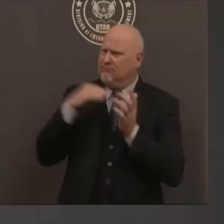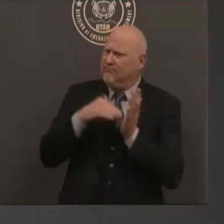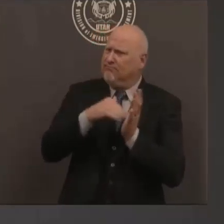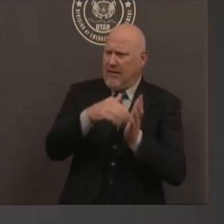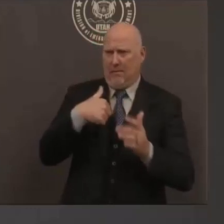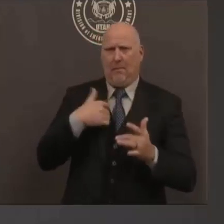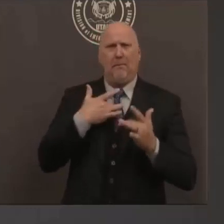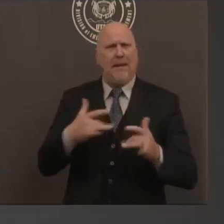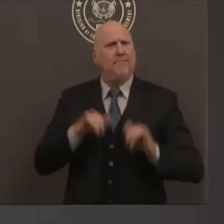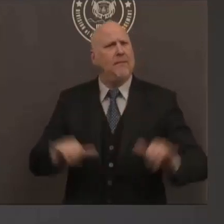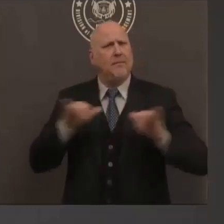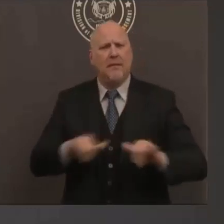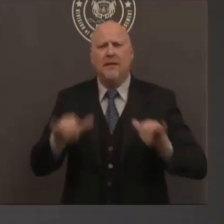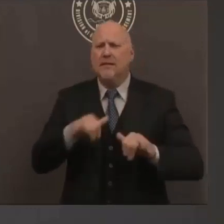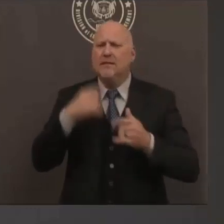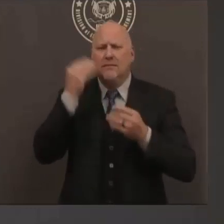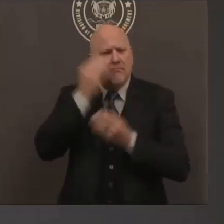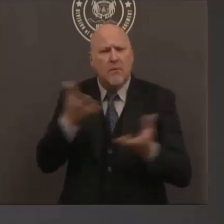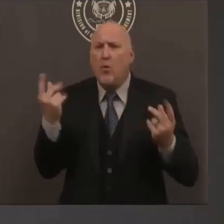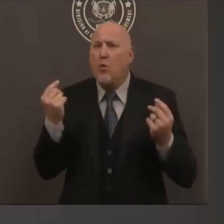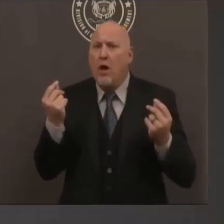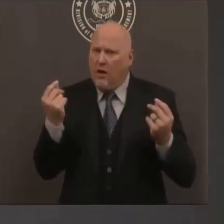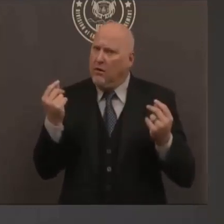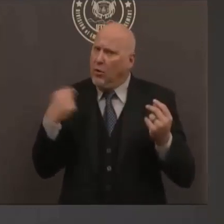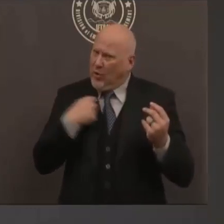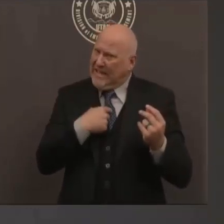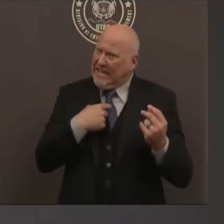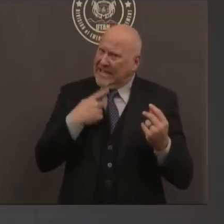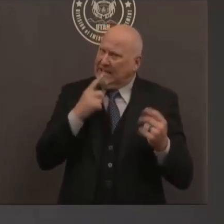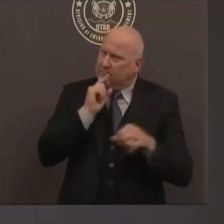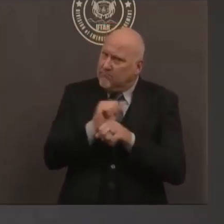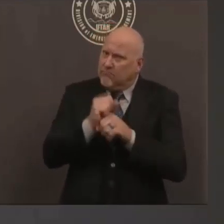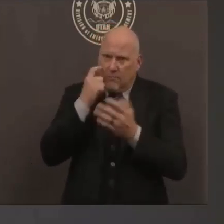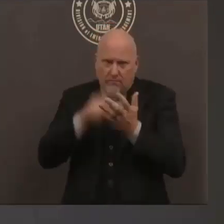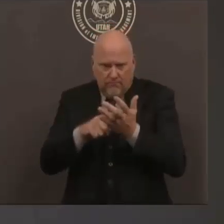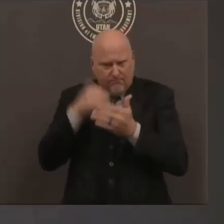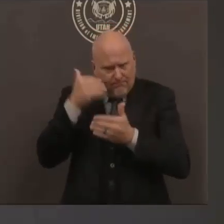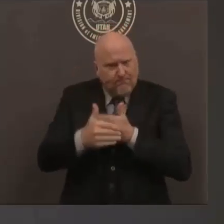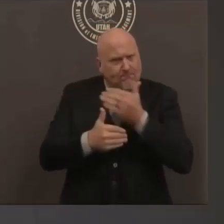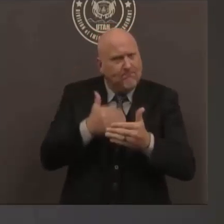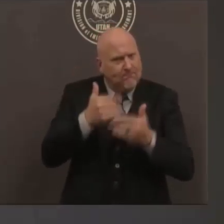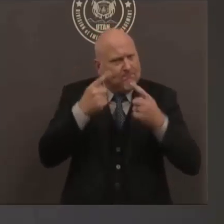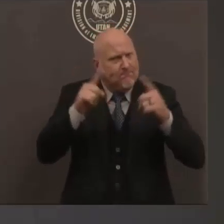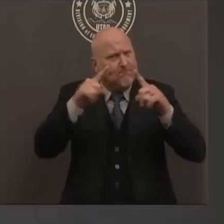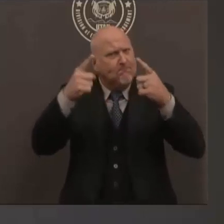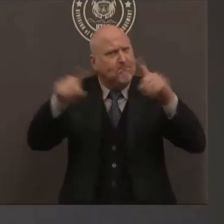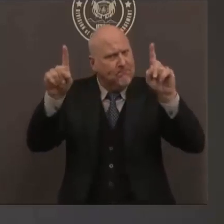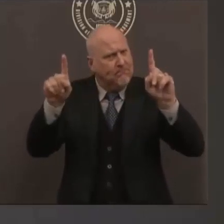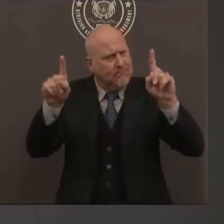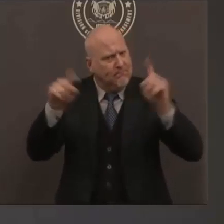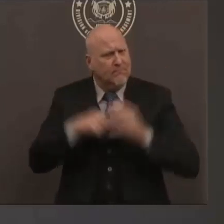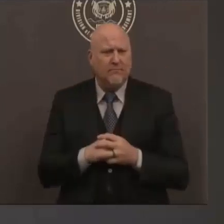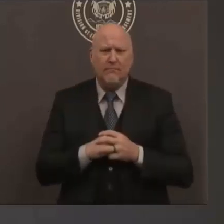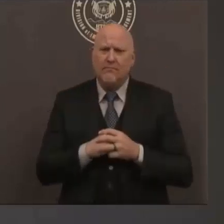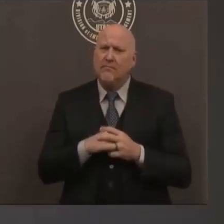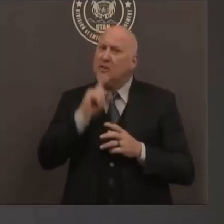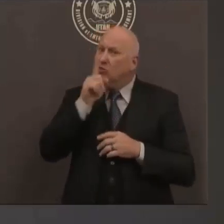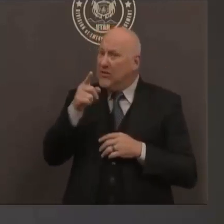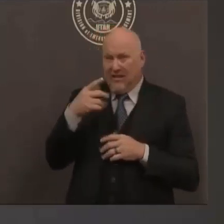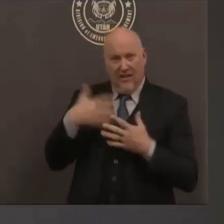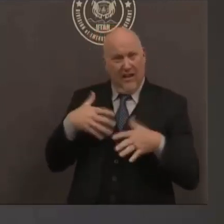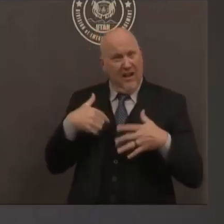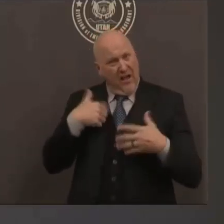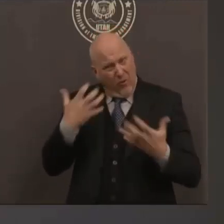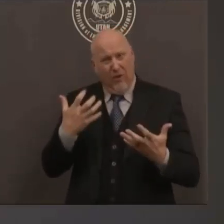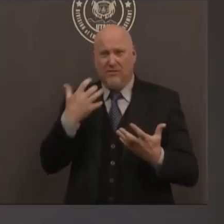we're making significant progress in the right way, thanks to the work of so many people, particularly the public, which is following